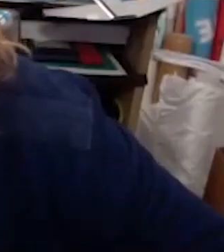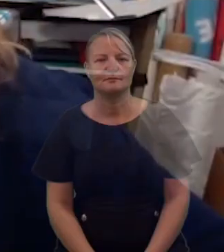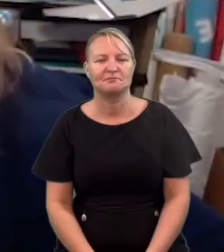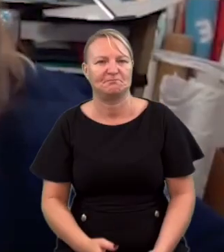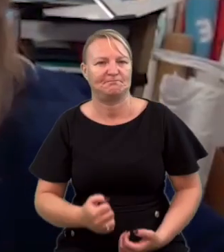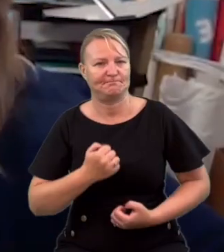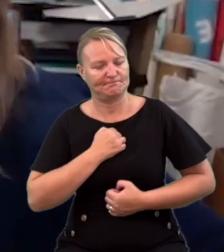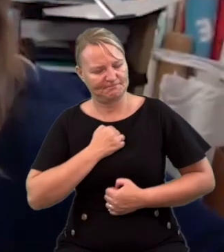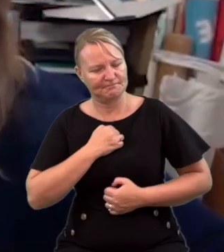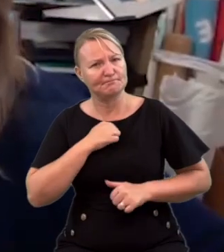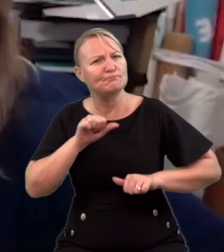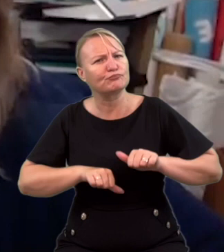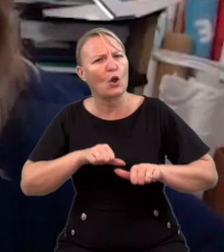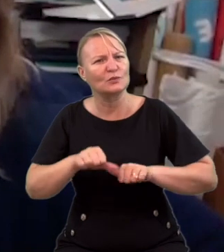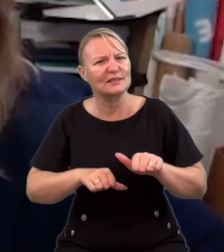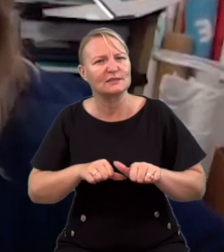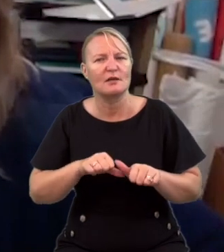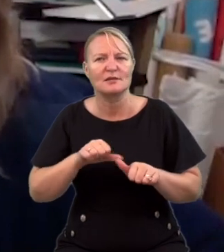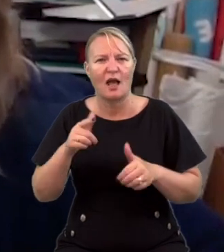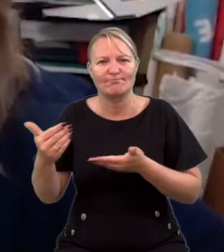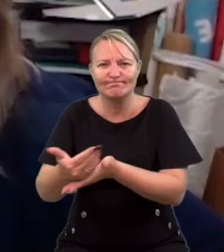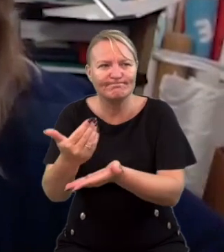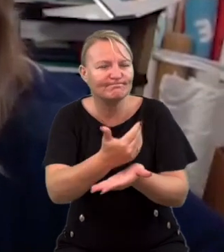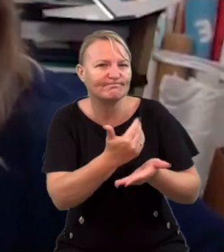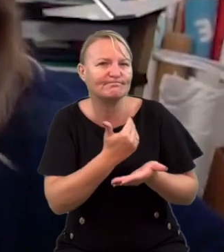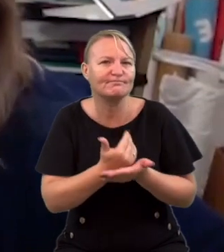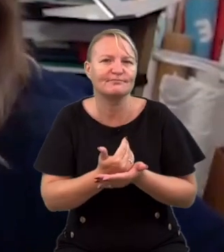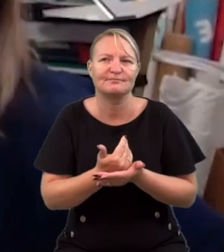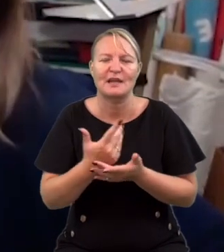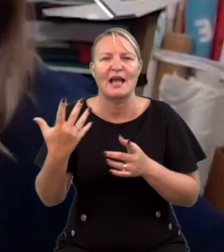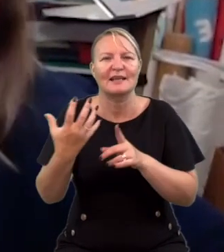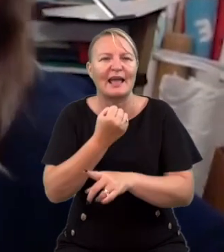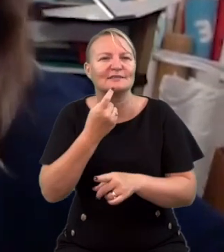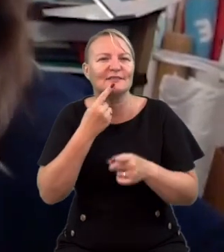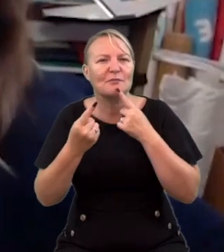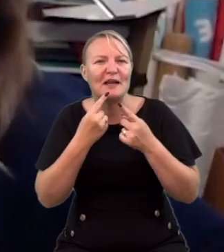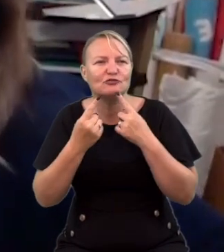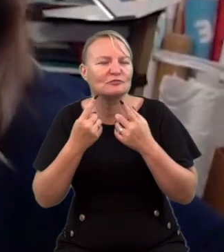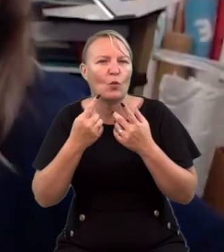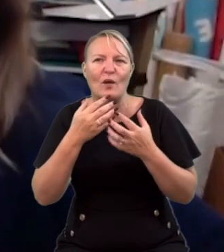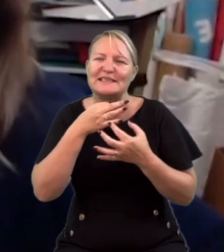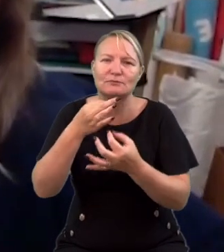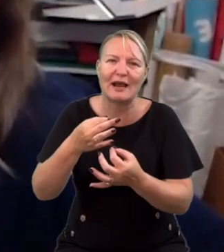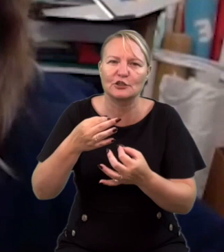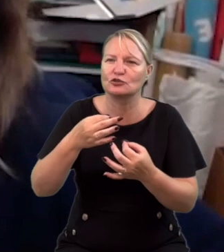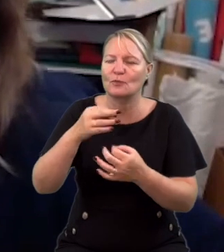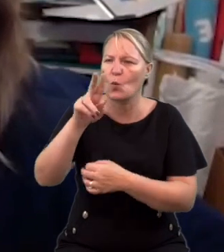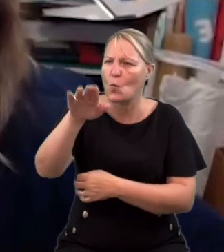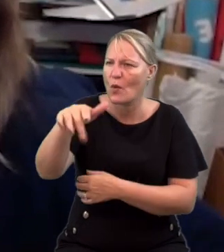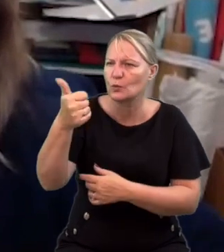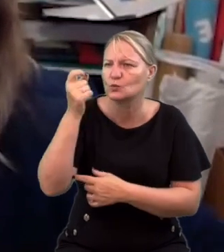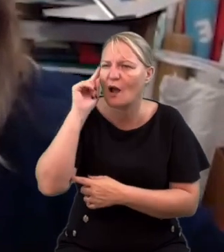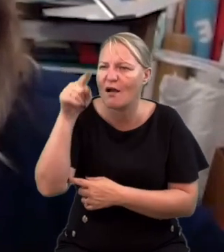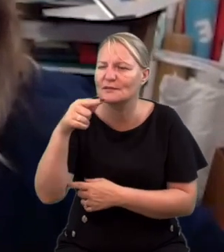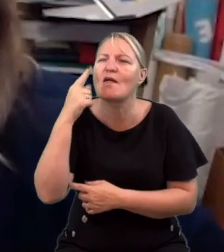The process, or my process, often begins by looking for other references that I can kind of draw inspiration from. So initially I looked